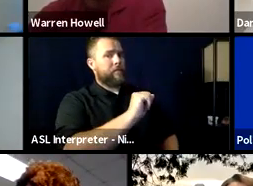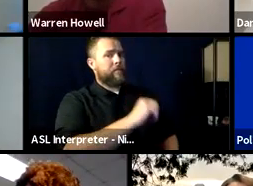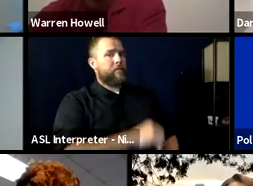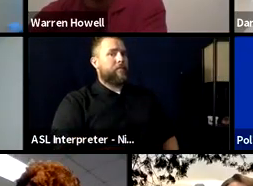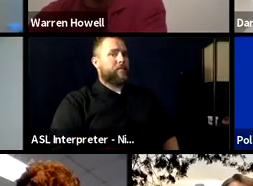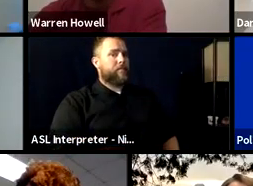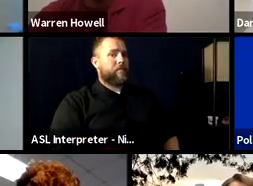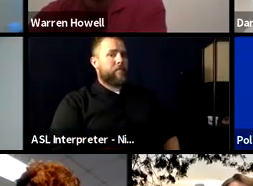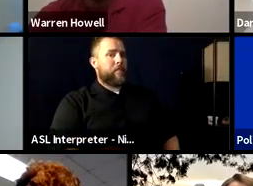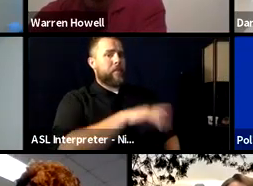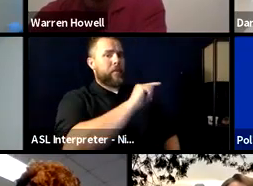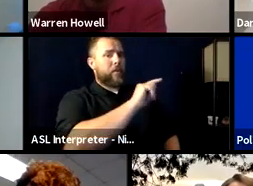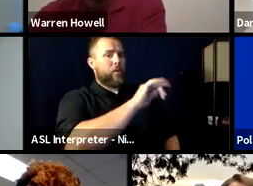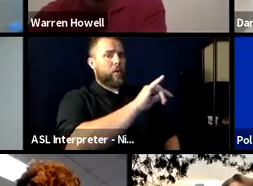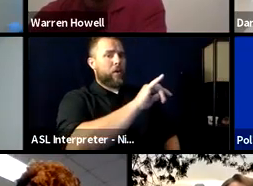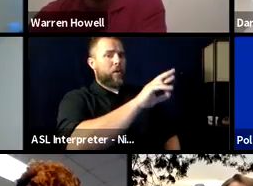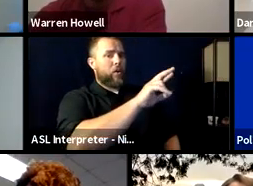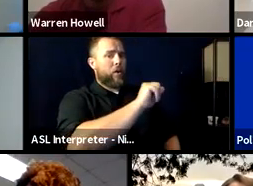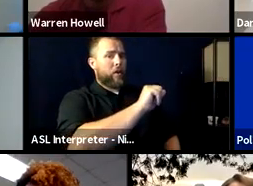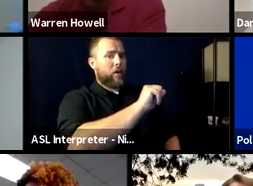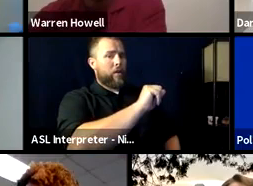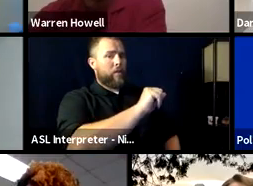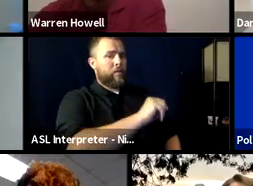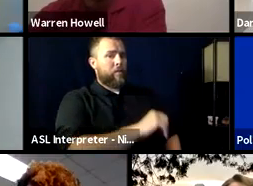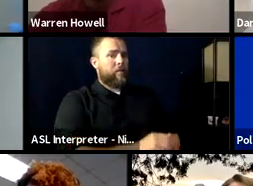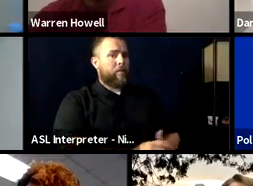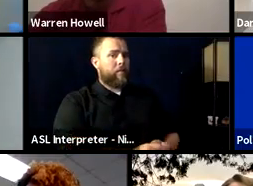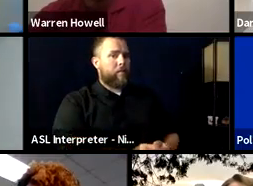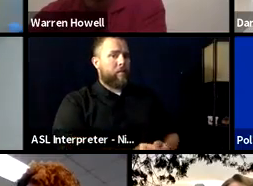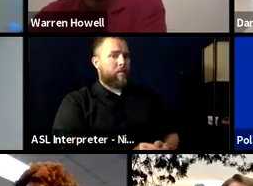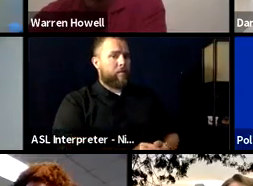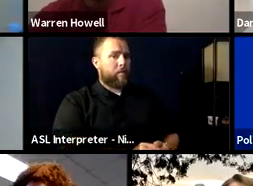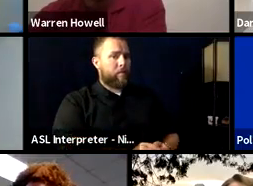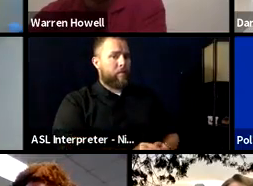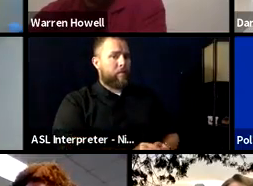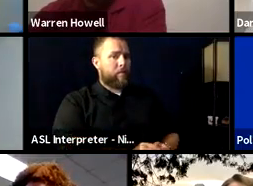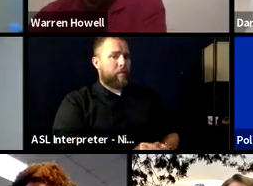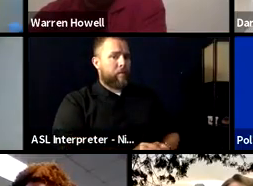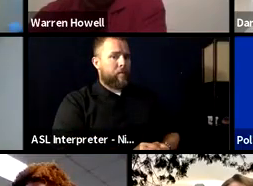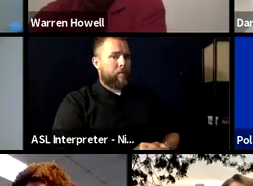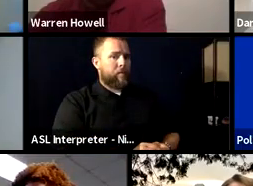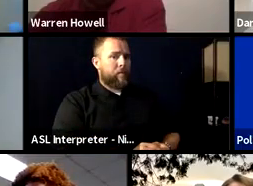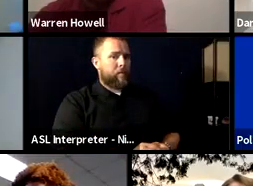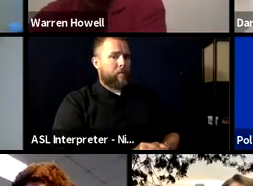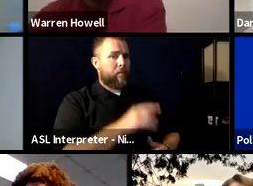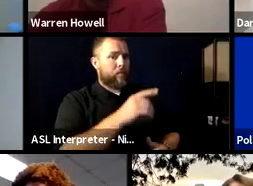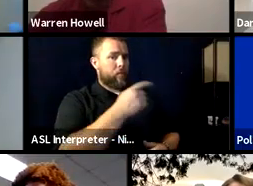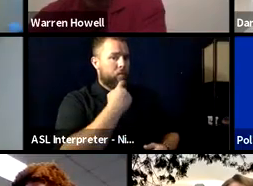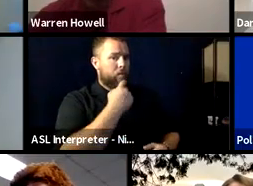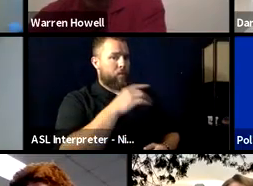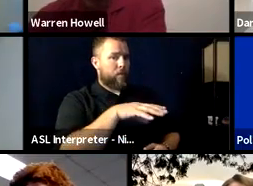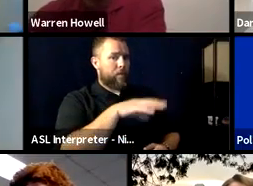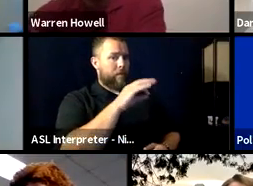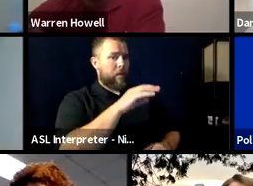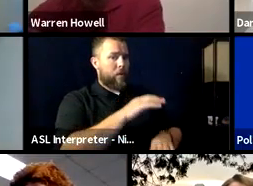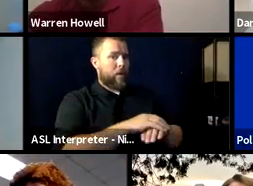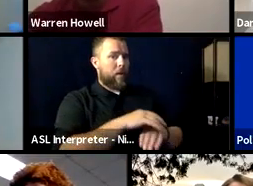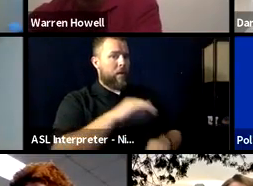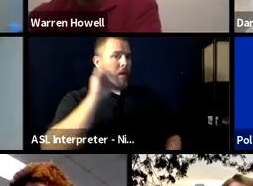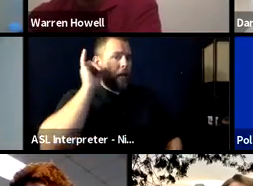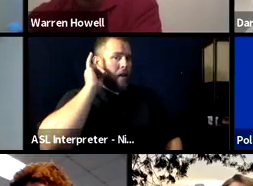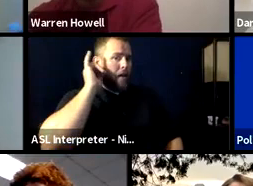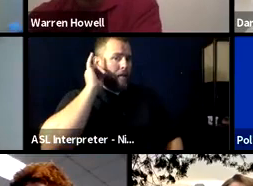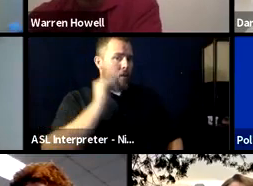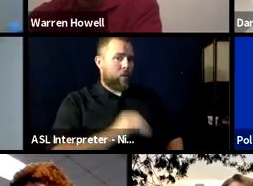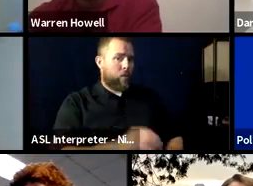nor can I find Emmaus Waltz. I found a Yolanda's iPhone, which may be Yolanda Robinson.